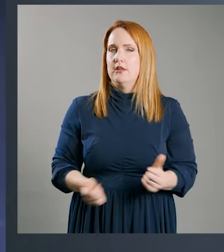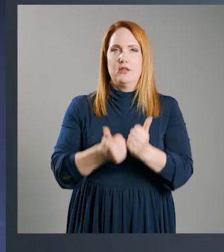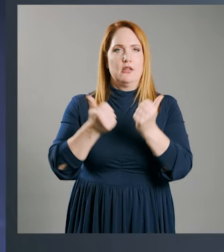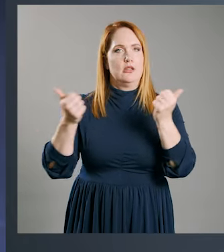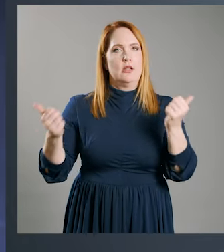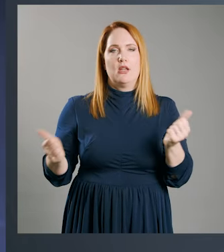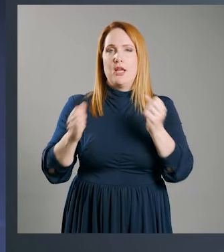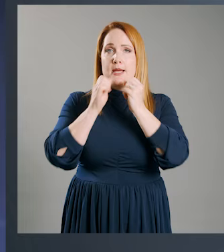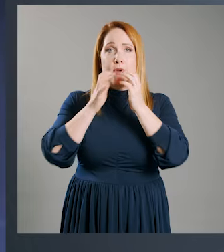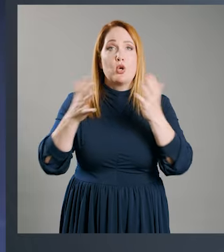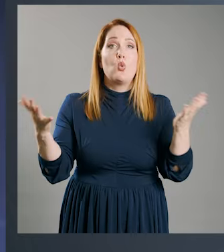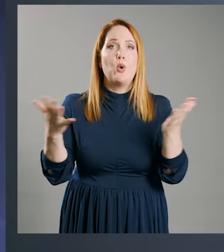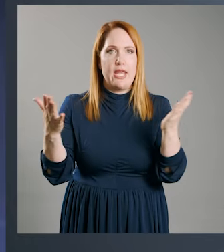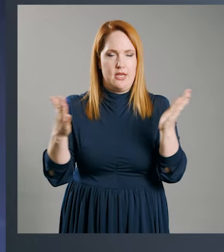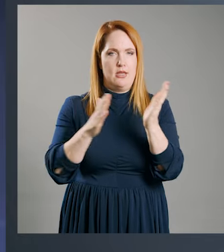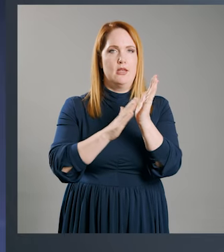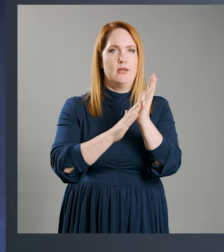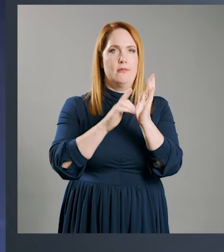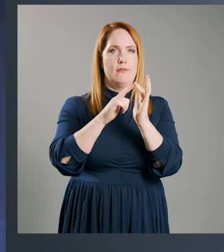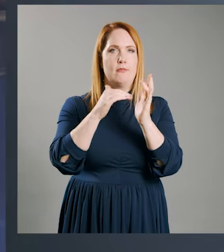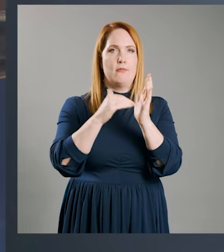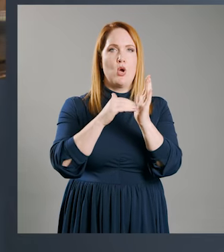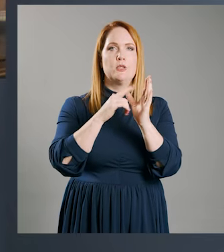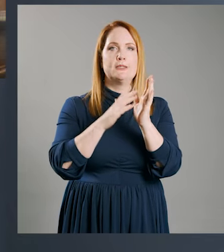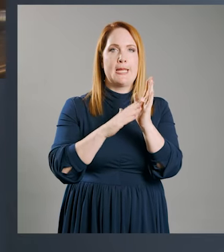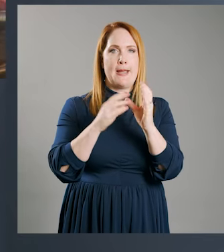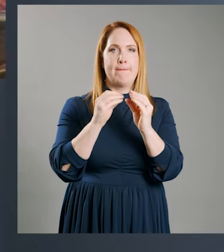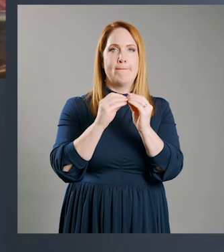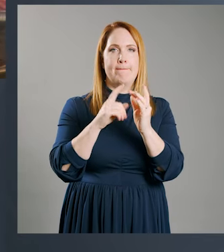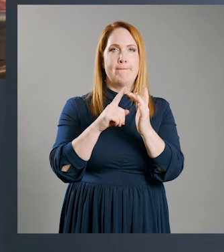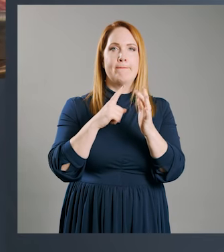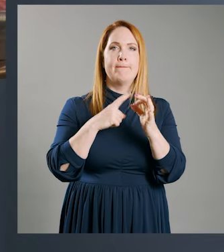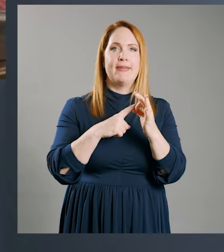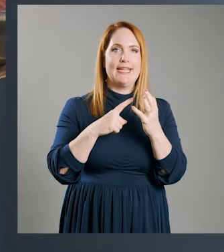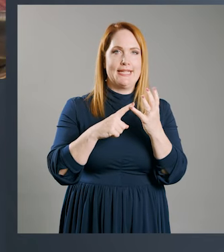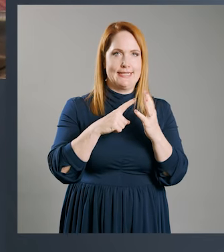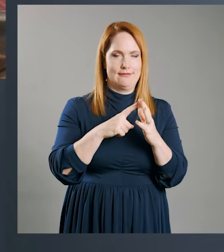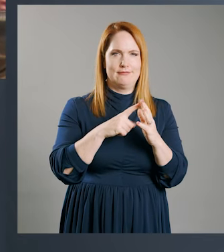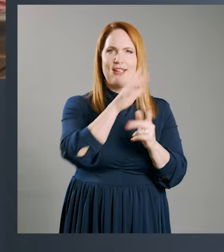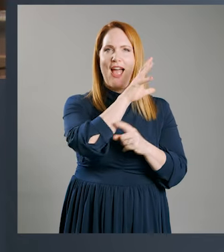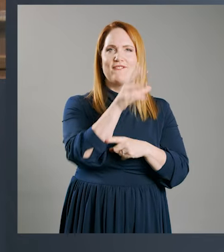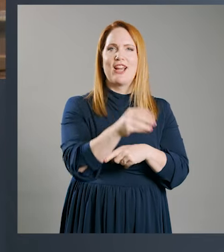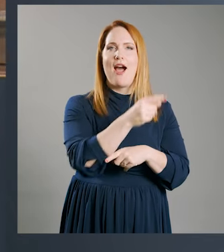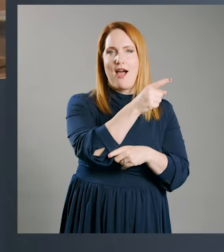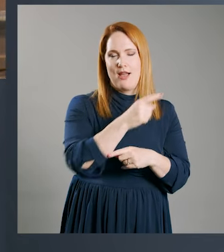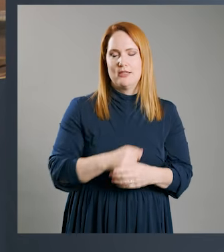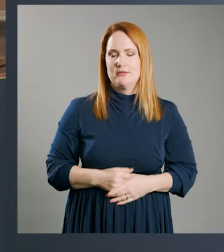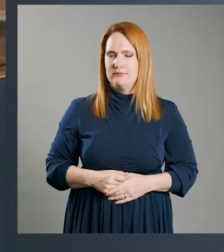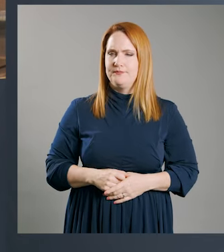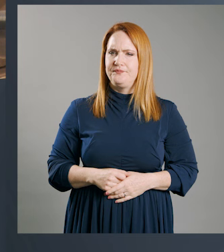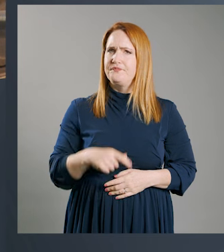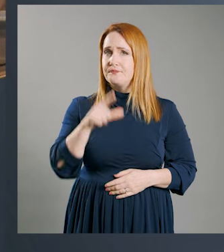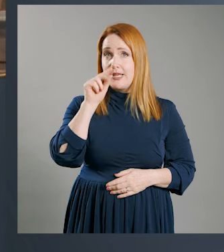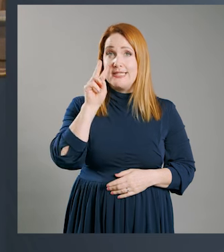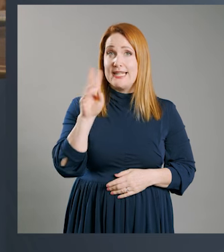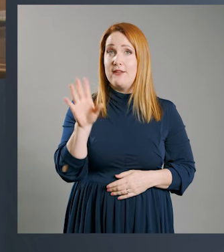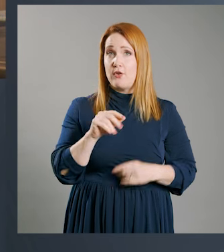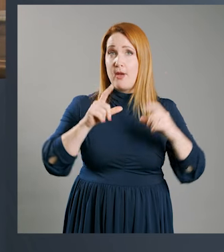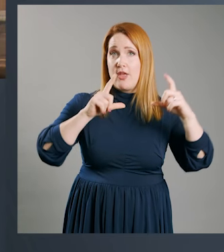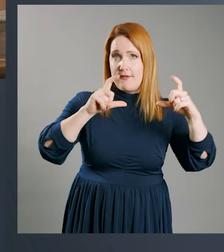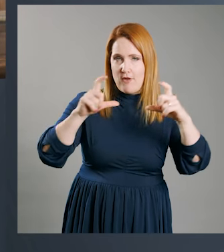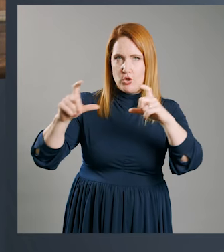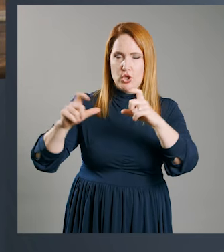so many incredible miracles of healing is in Mozambique. There's a few pictures that will come up, but the pictures show just how simple life